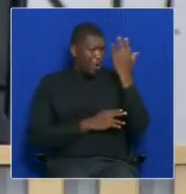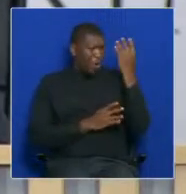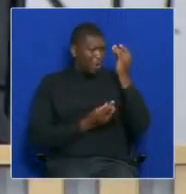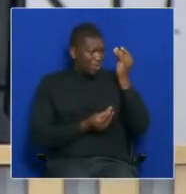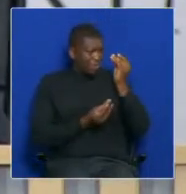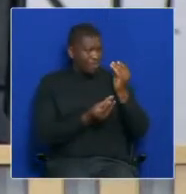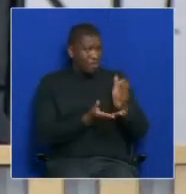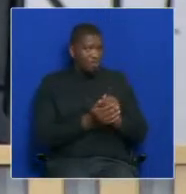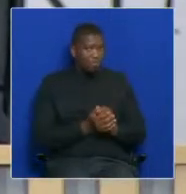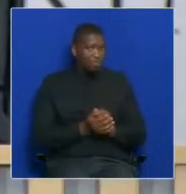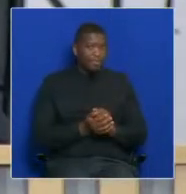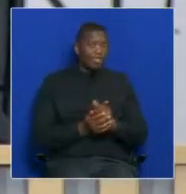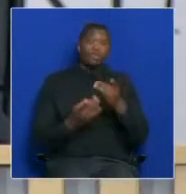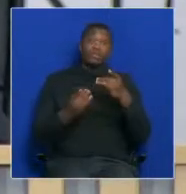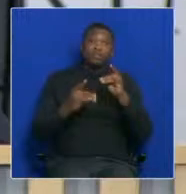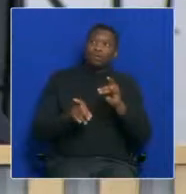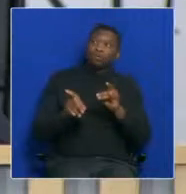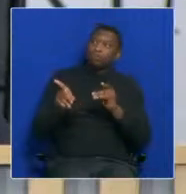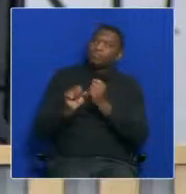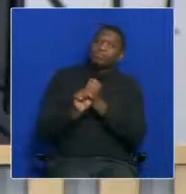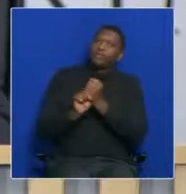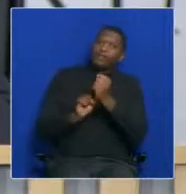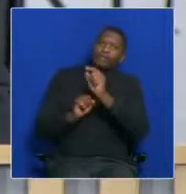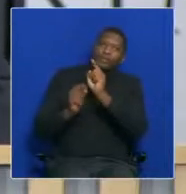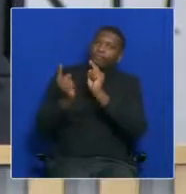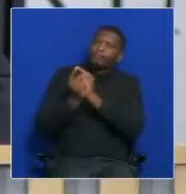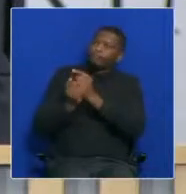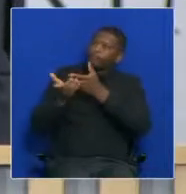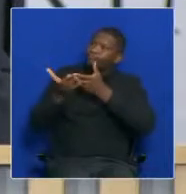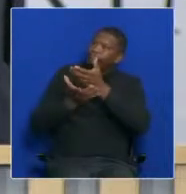anything to me about it. I'm just saying that